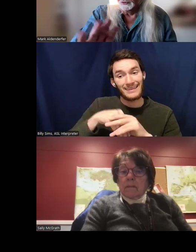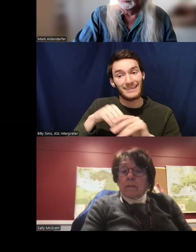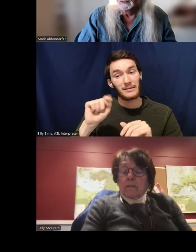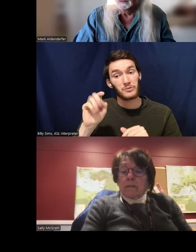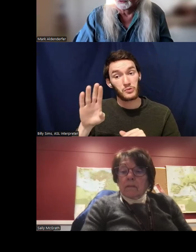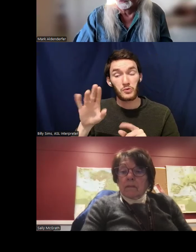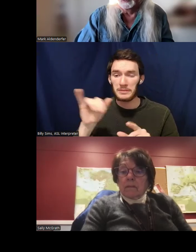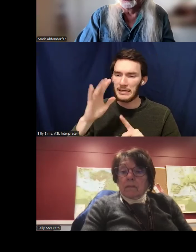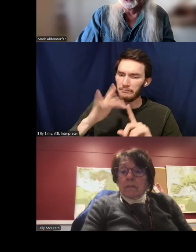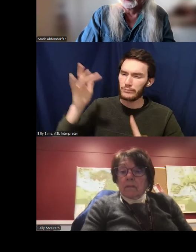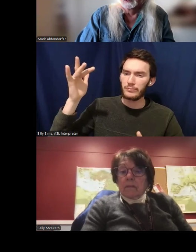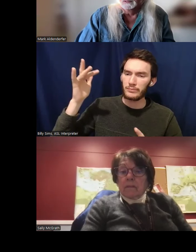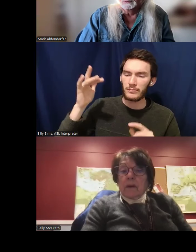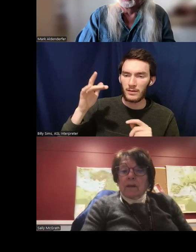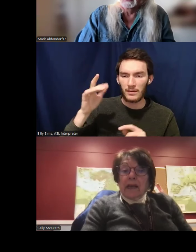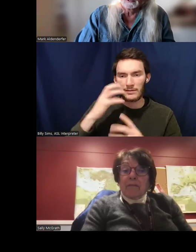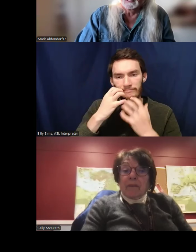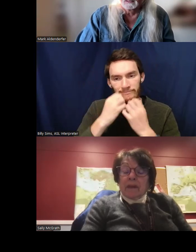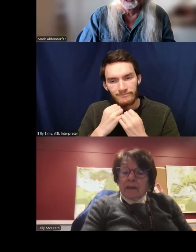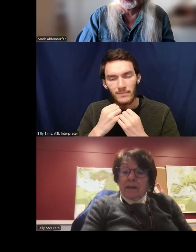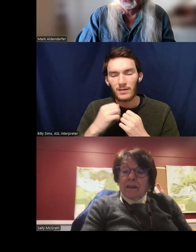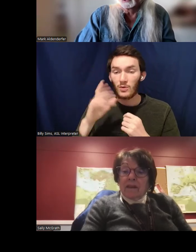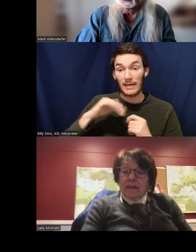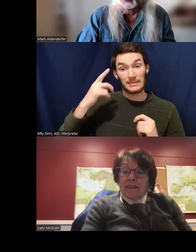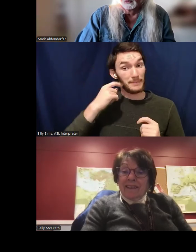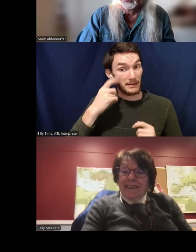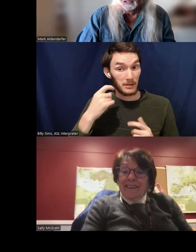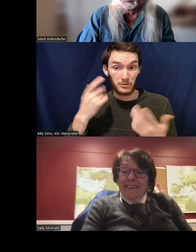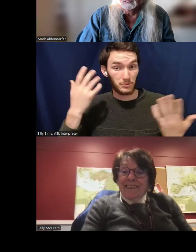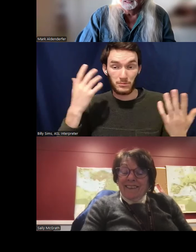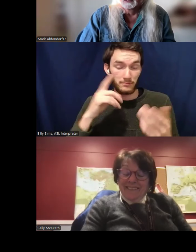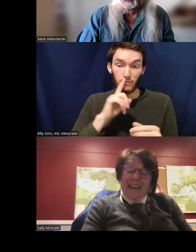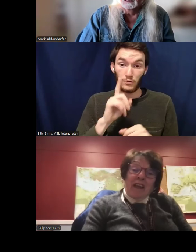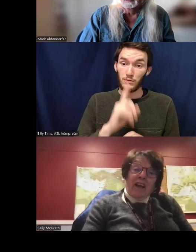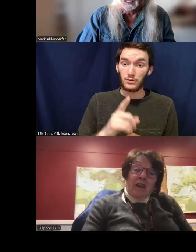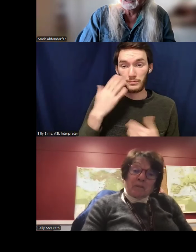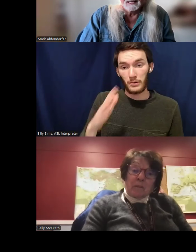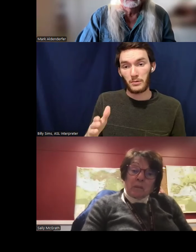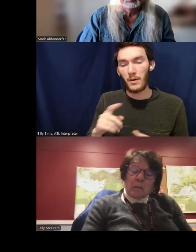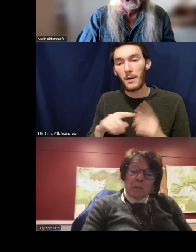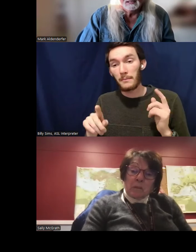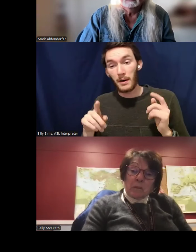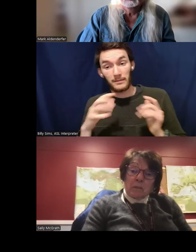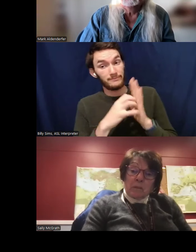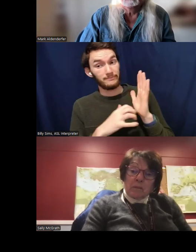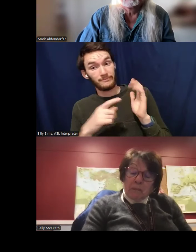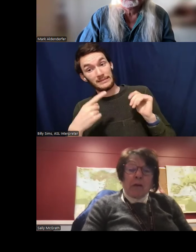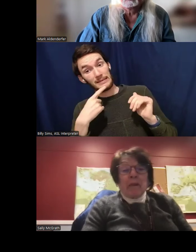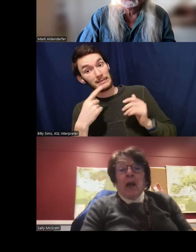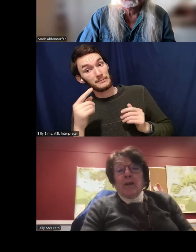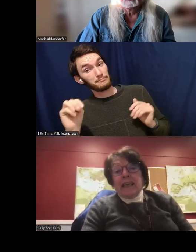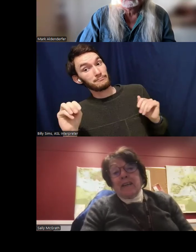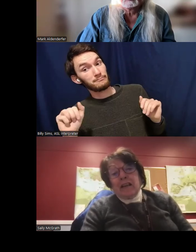on the tomb, coffin itself. So that's a speculation. We just don't know more than that. But texts say maybe.